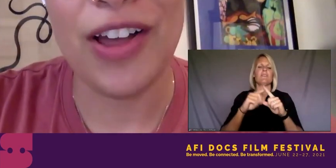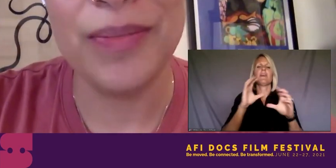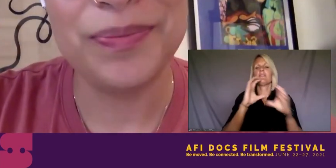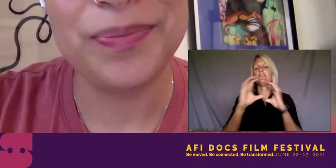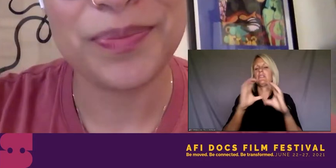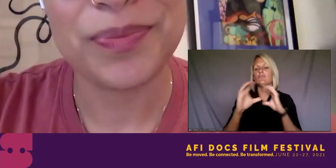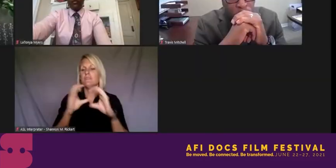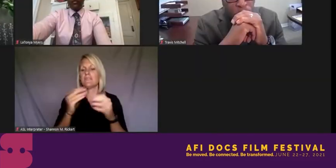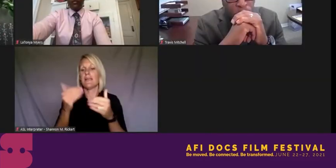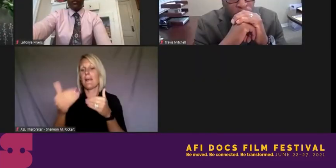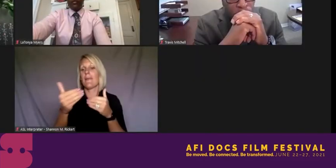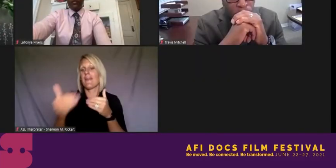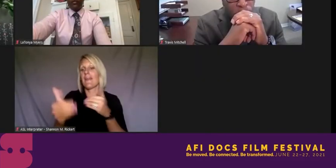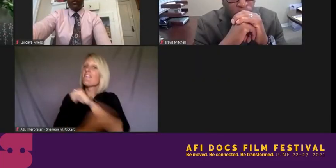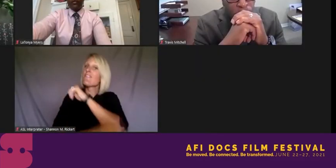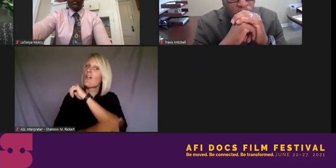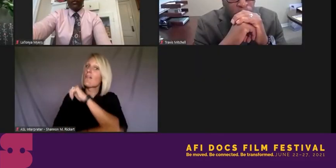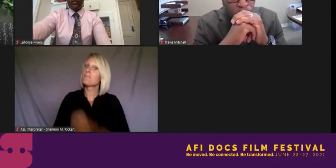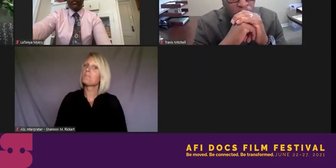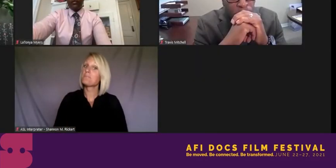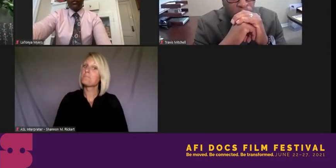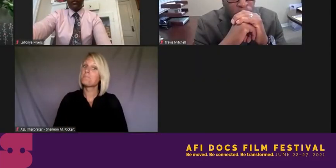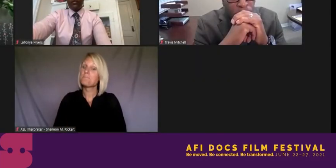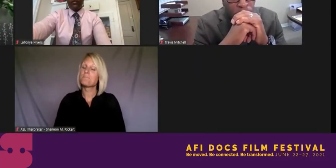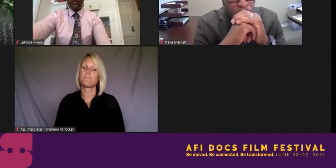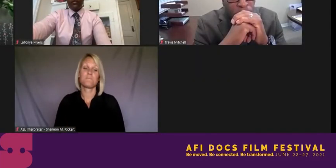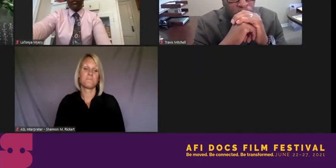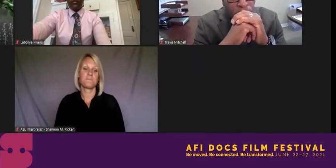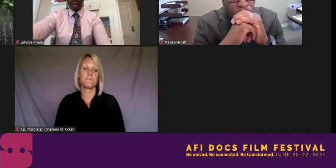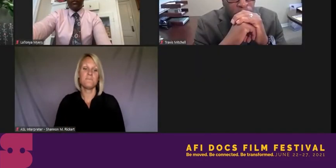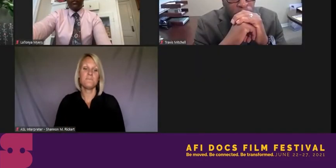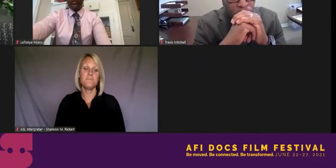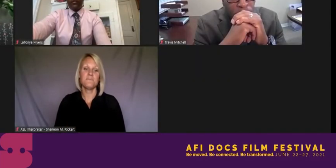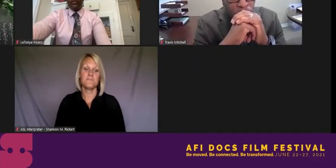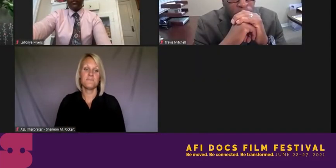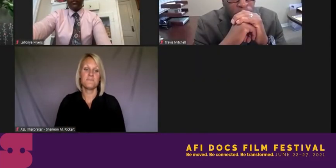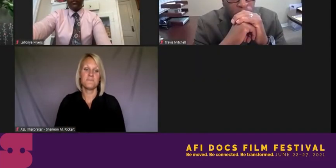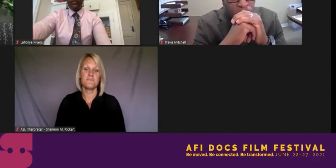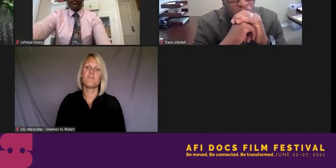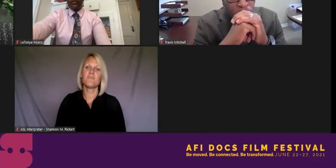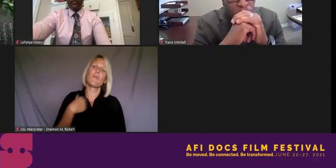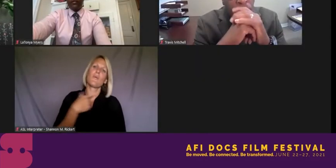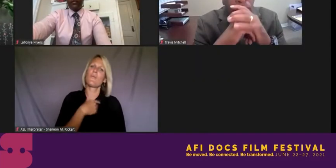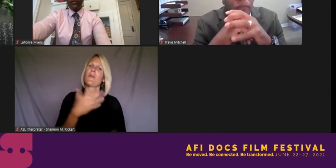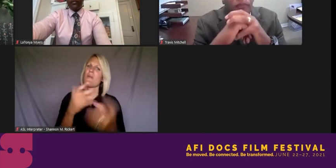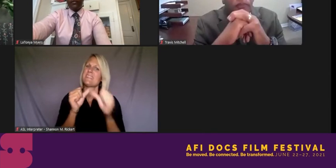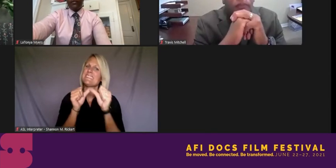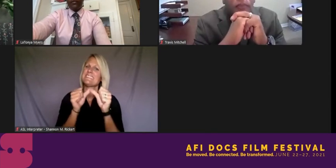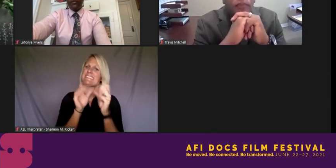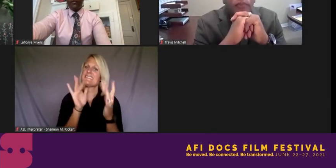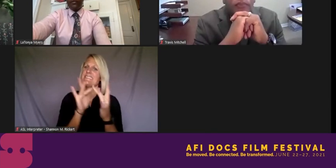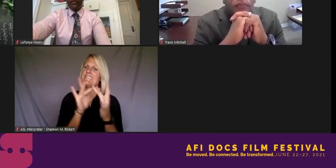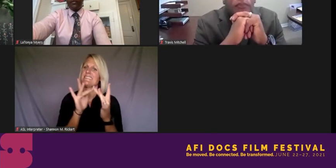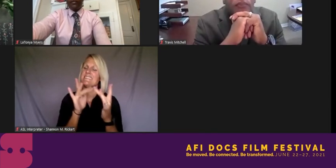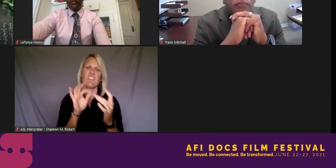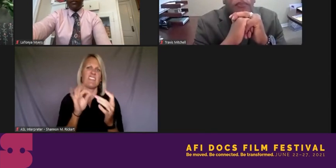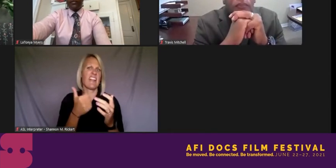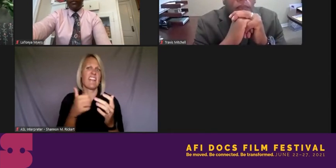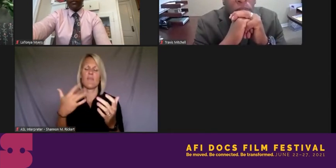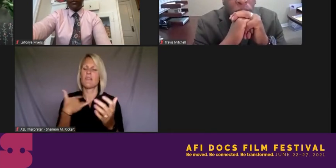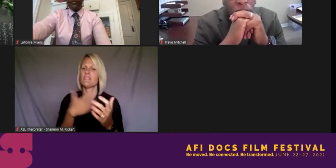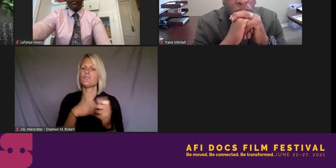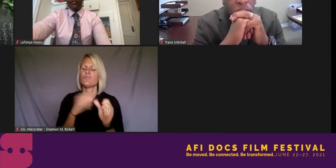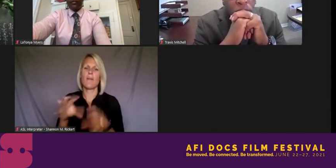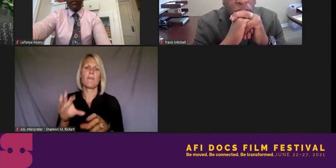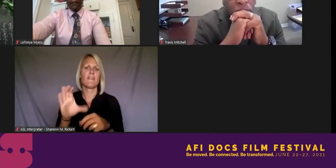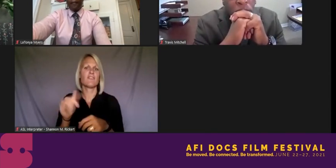coming in the fall. Fantastic. Well, we definitely want to remain in touch. if there's anything that we can drop in the chat around any of that,